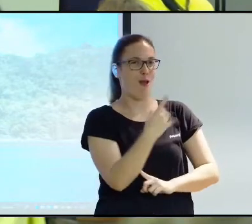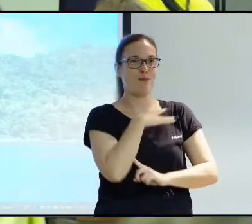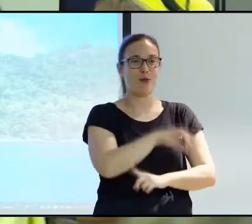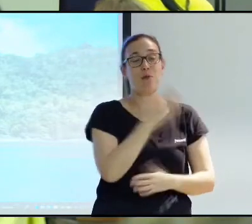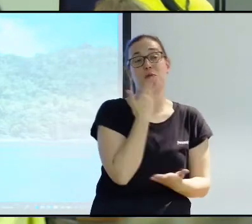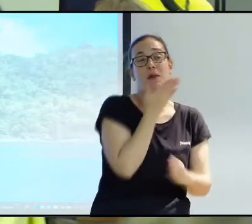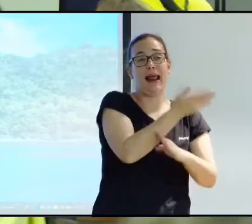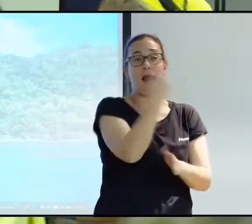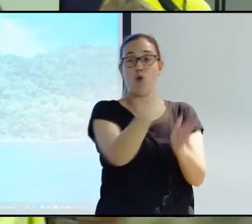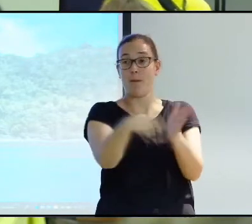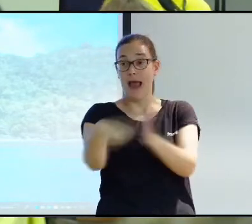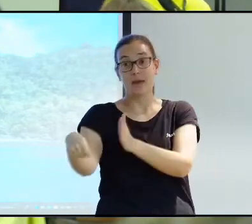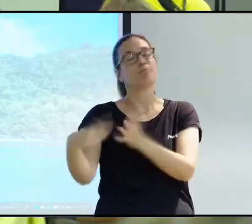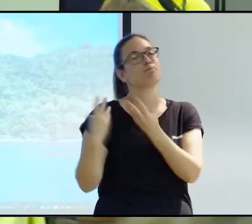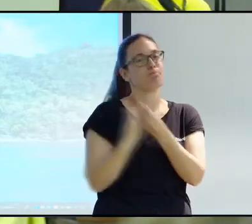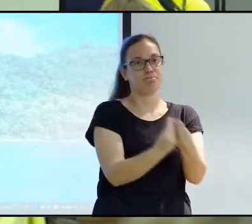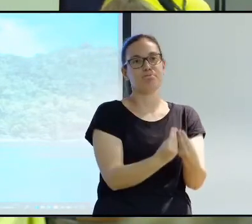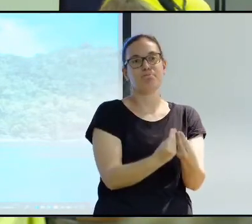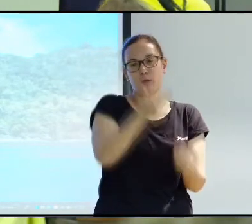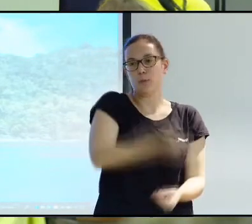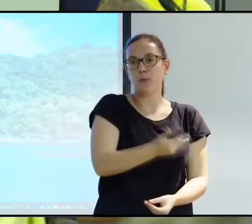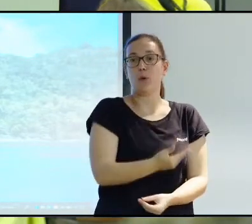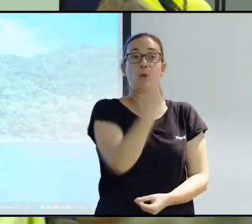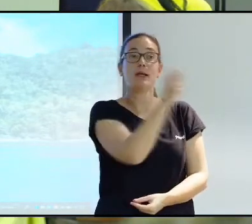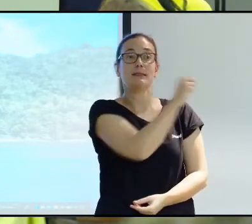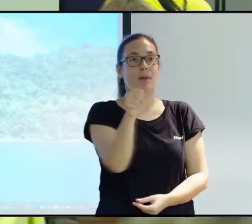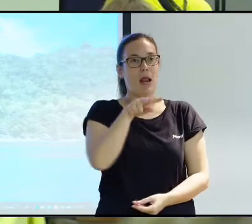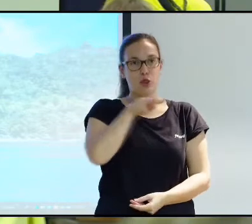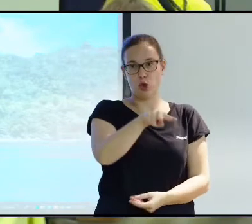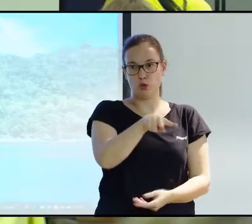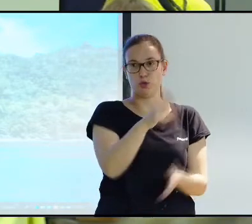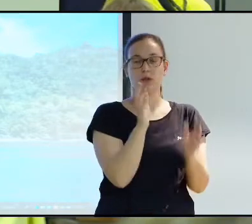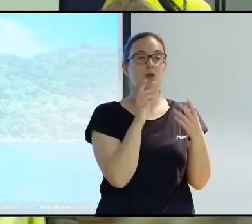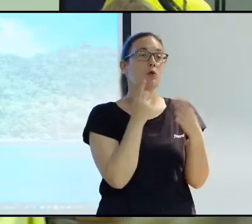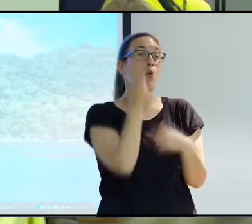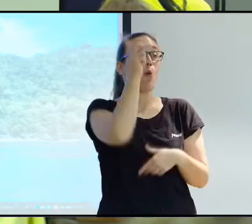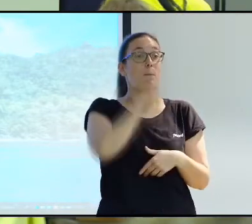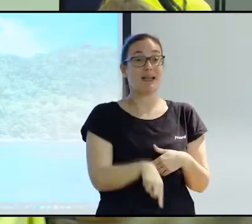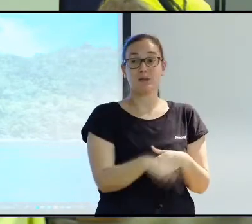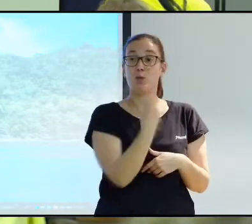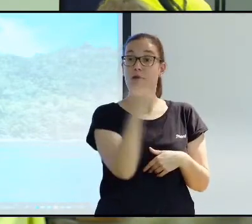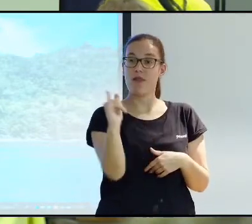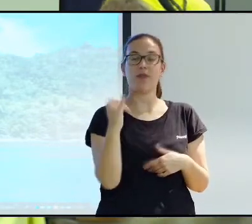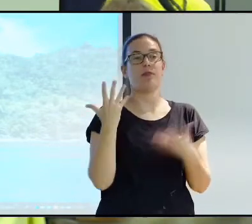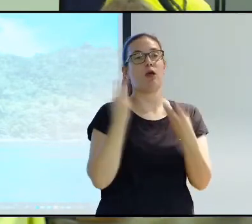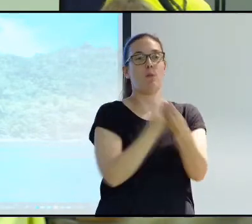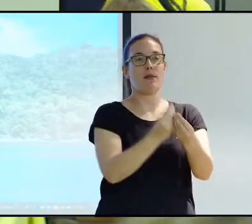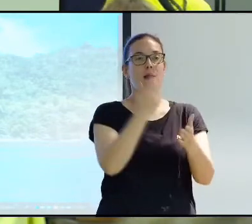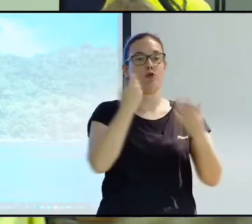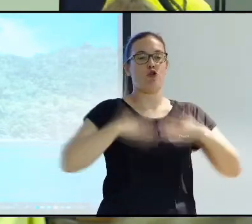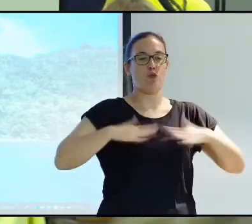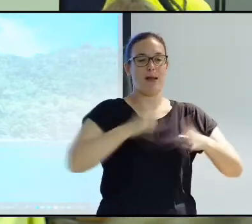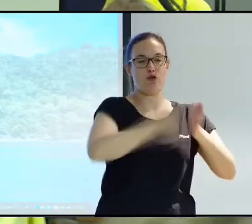things alone. To buy, I would need to do that twice a week. I need to buy clothes once a month. My